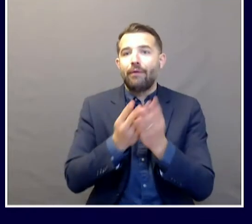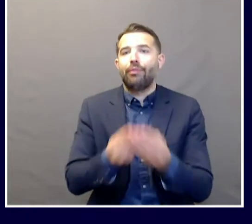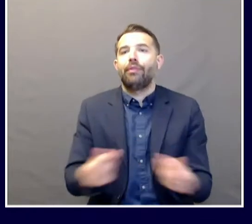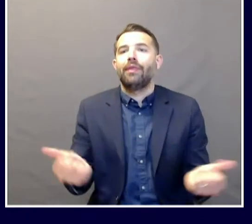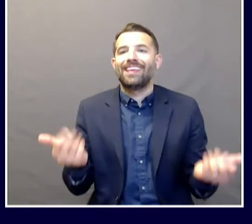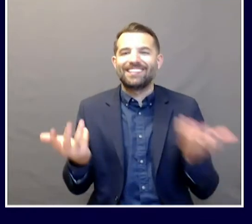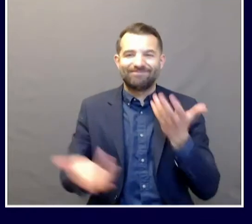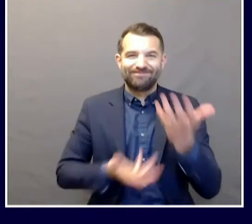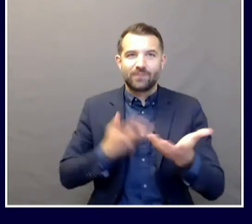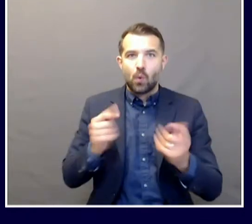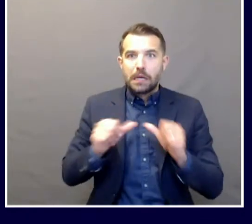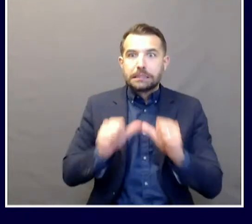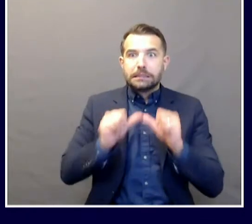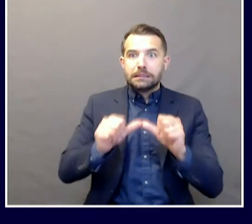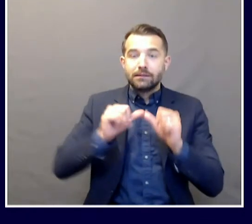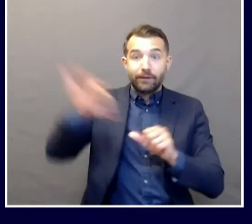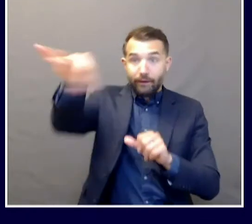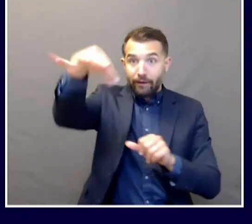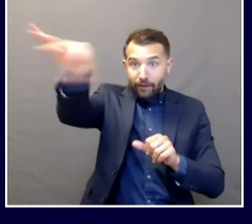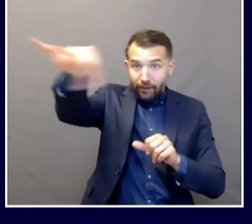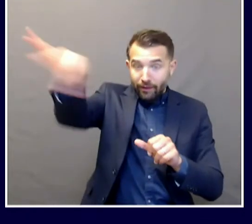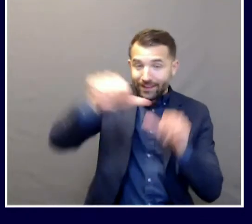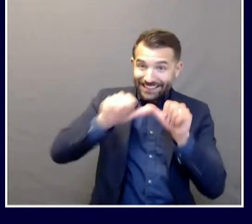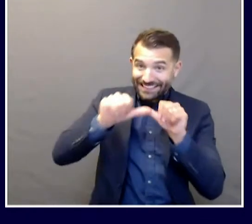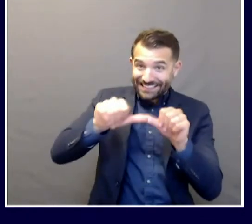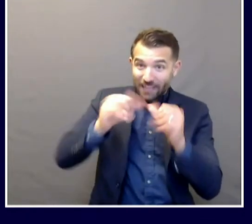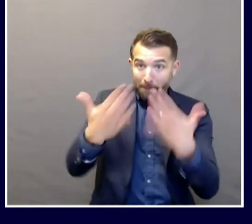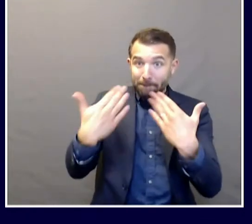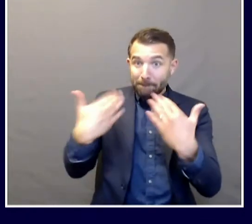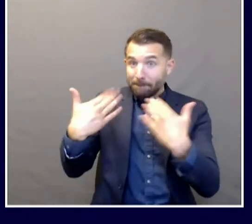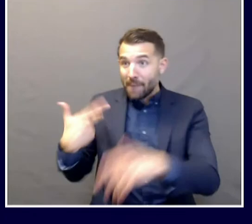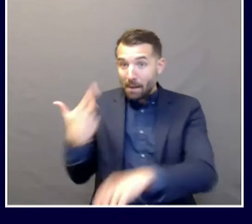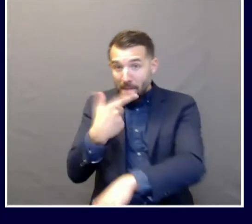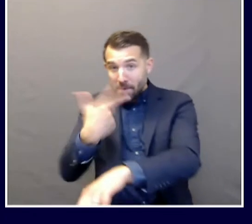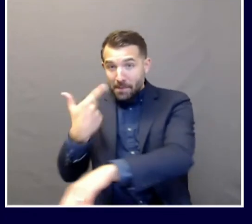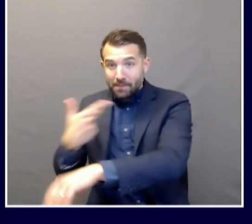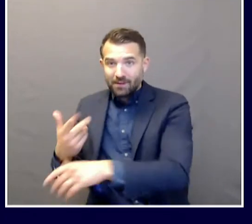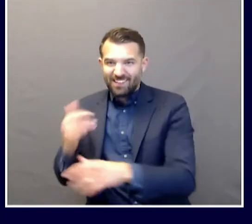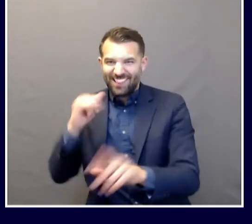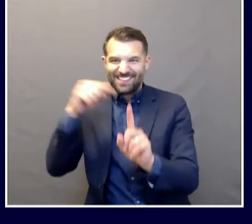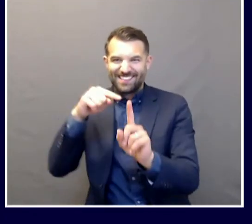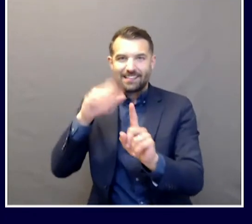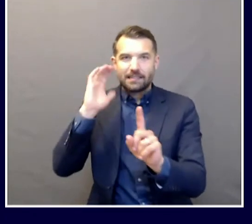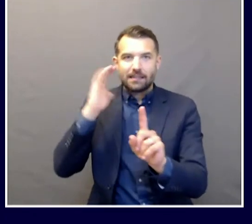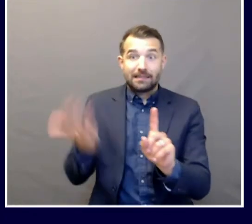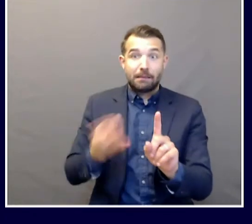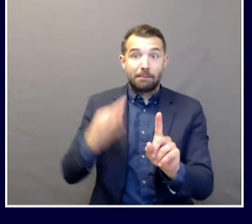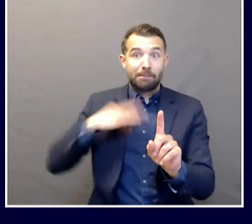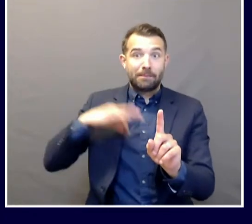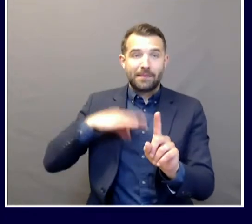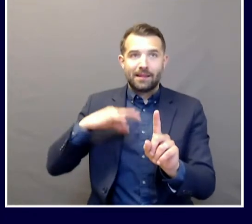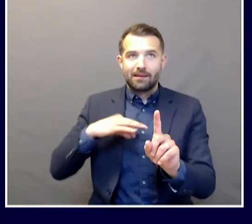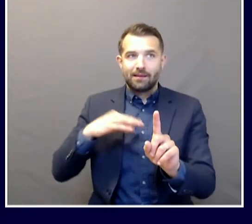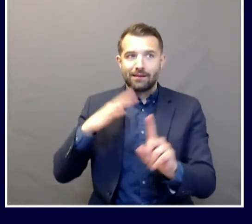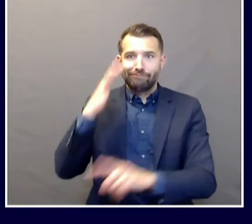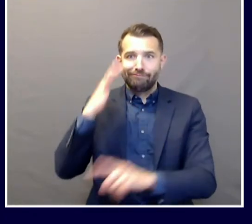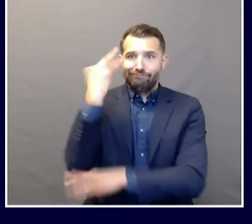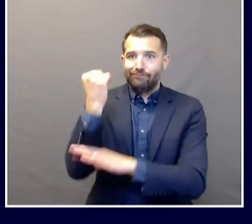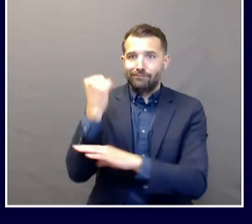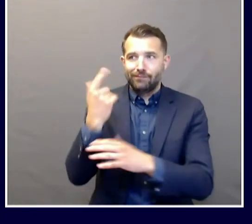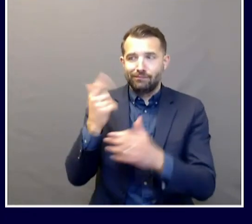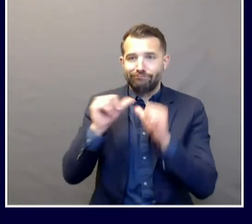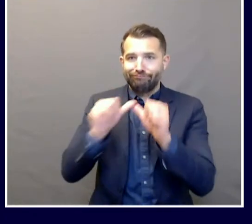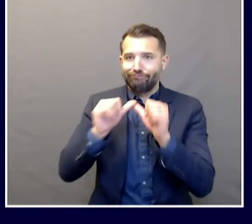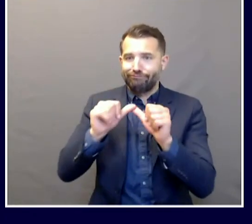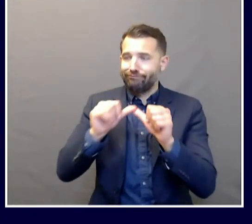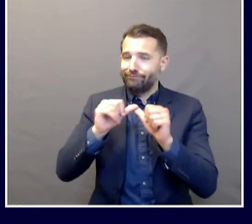seen a little bit of that here in Maine, but thankfully overall as a state, we're still seeing strong demand. And so we haven't made